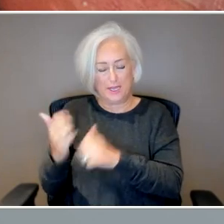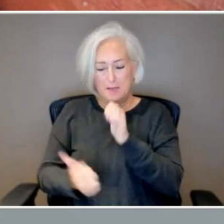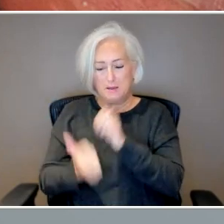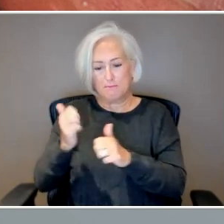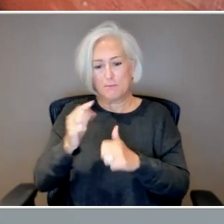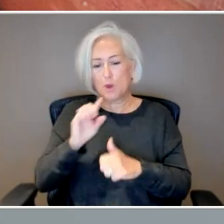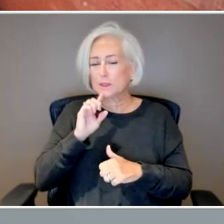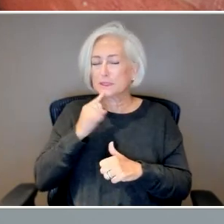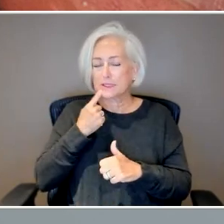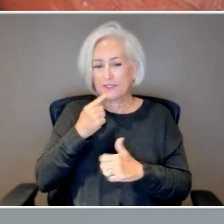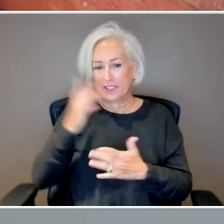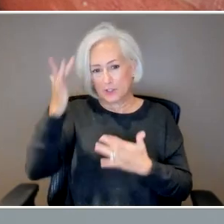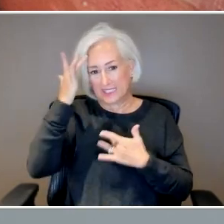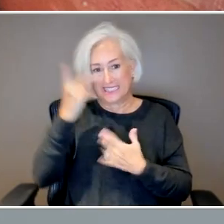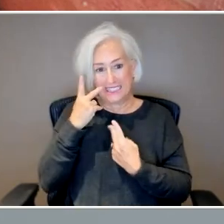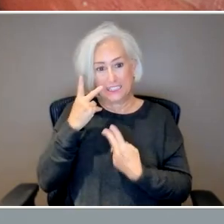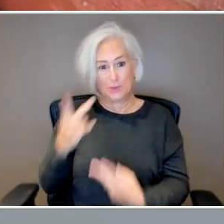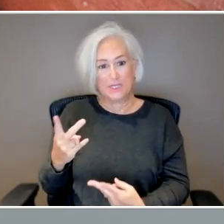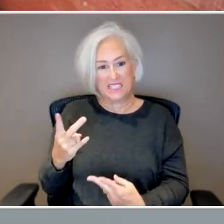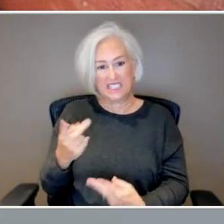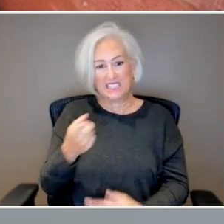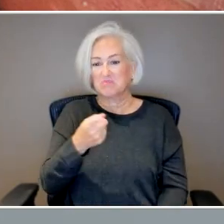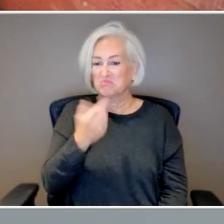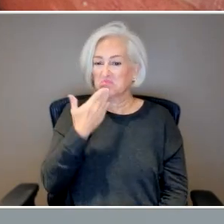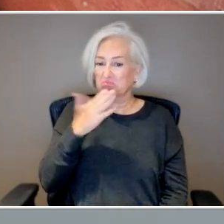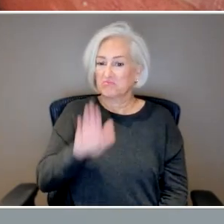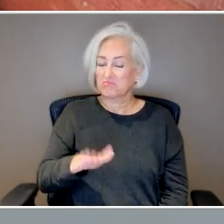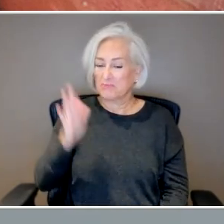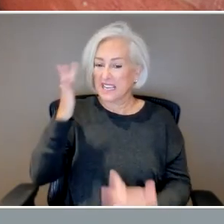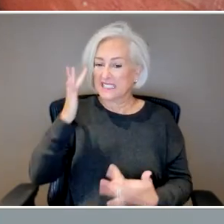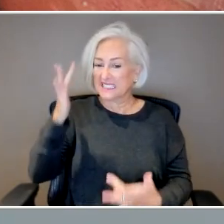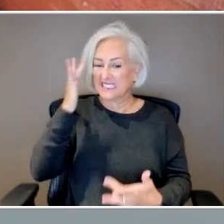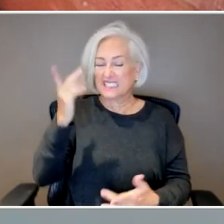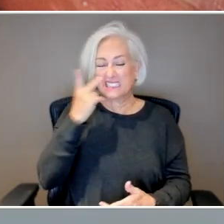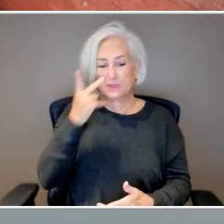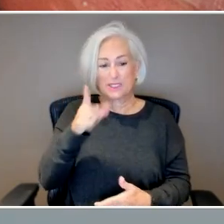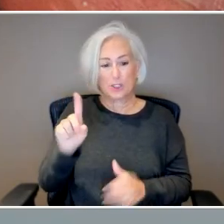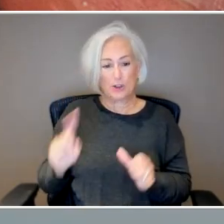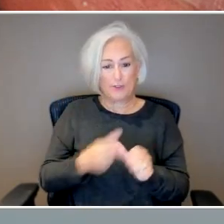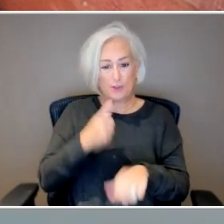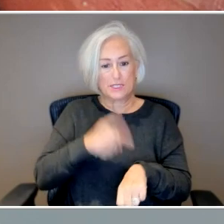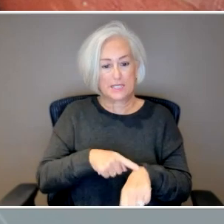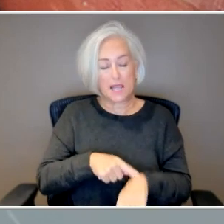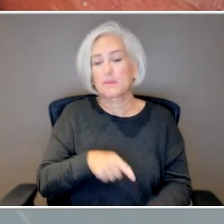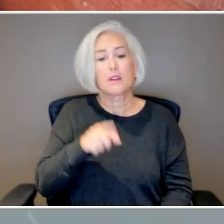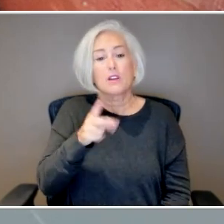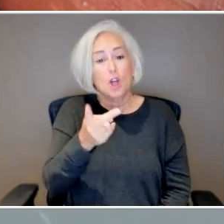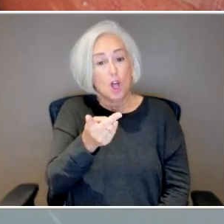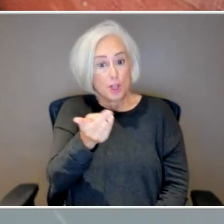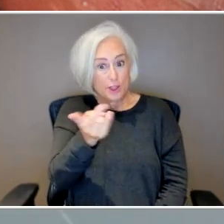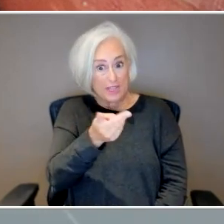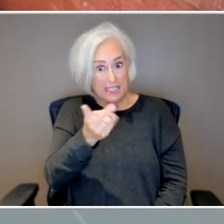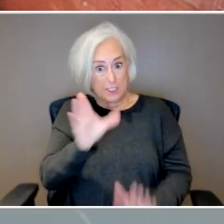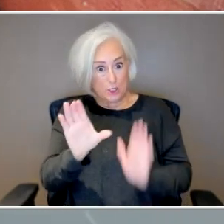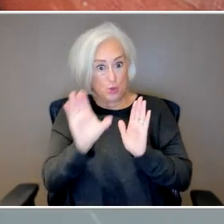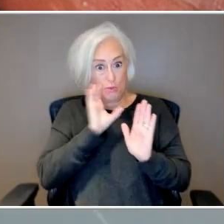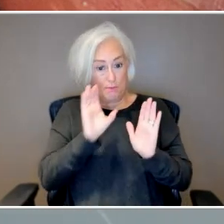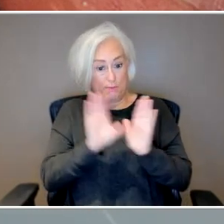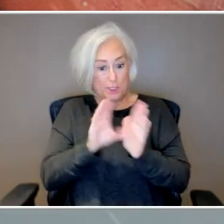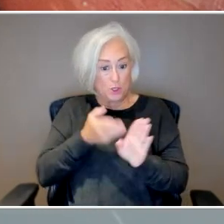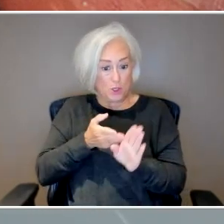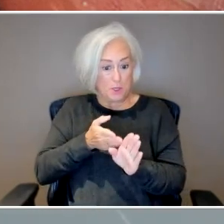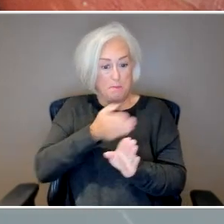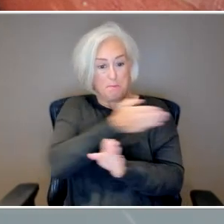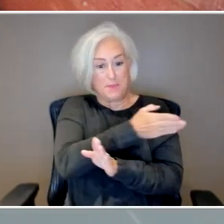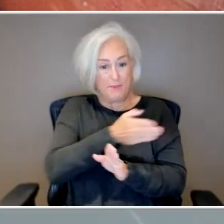was pretty bad disease when I saw Janet for the first time. So hang on these for a second, because these are the befores. How long would that take to develop